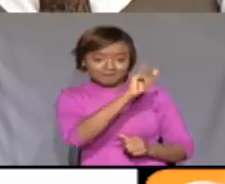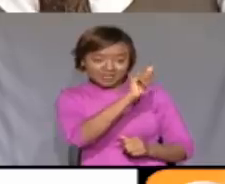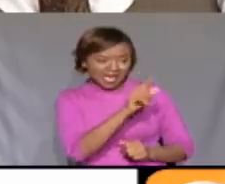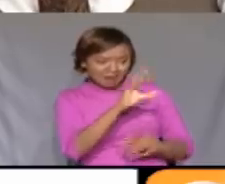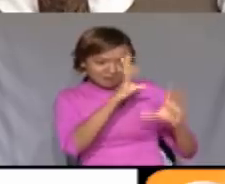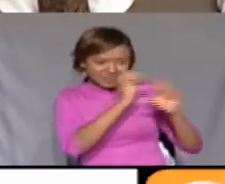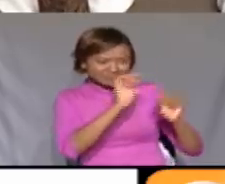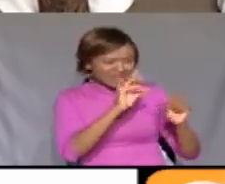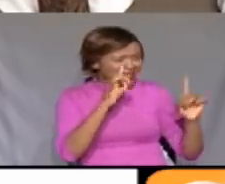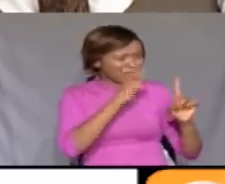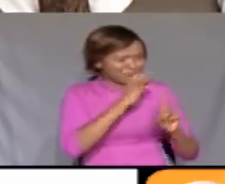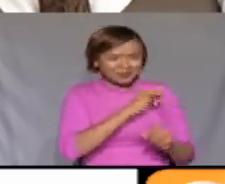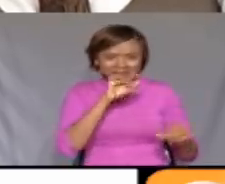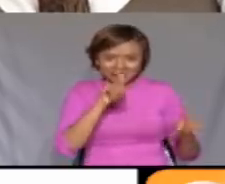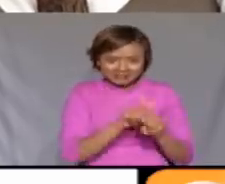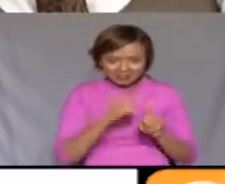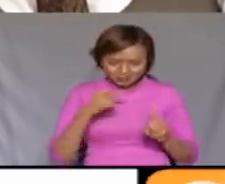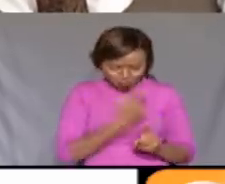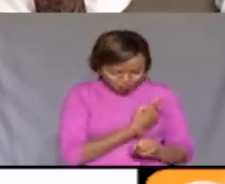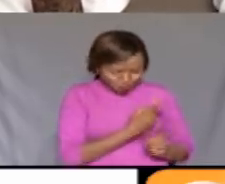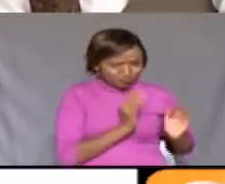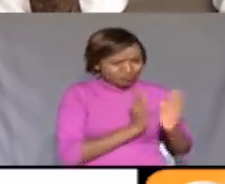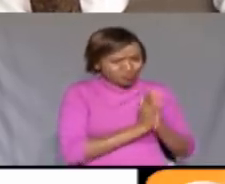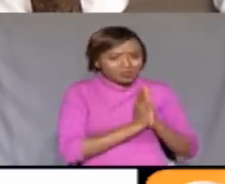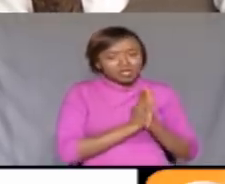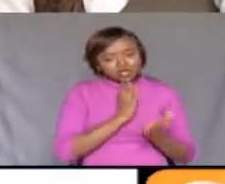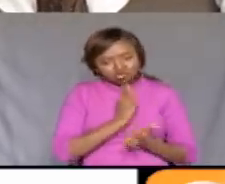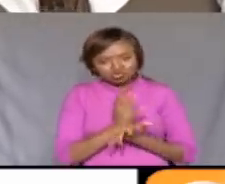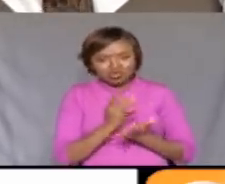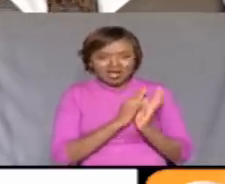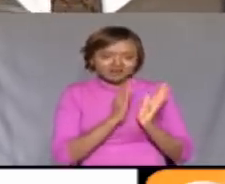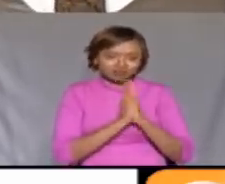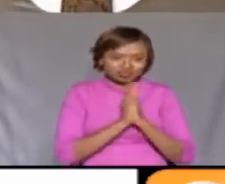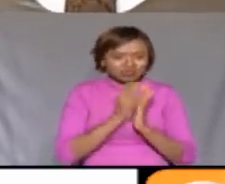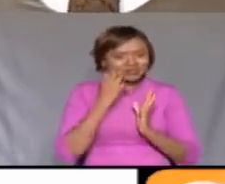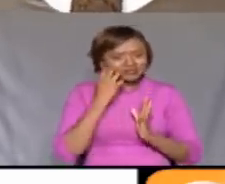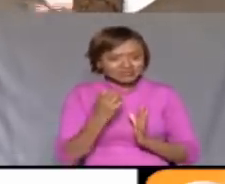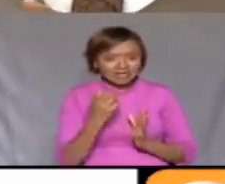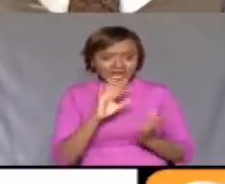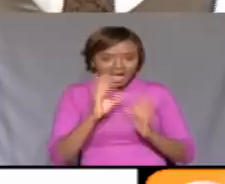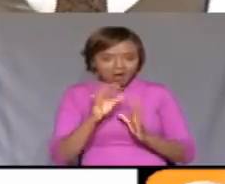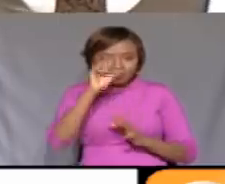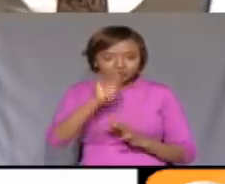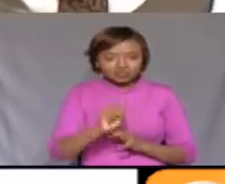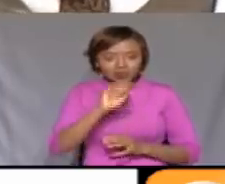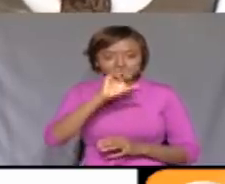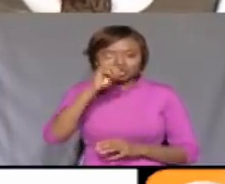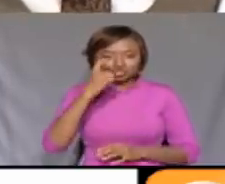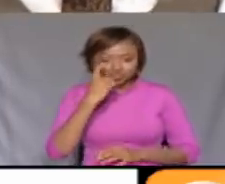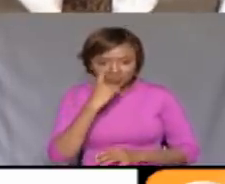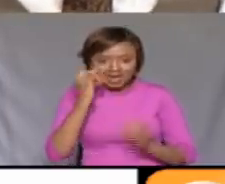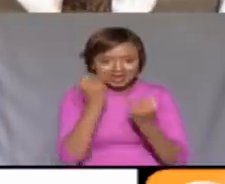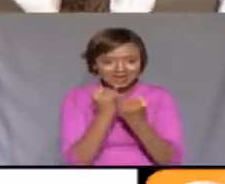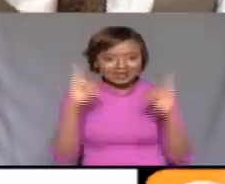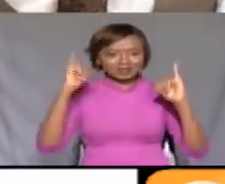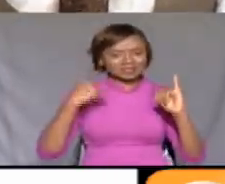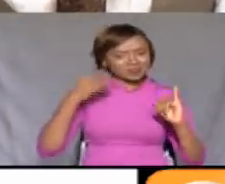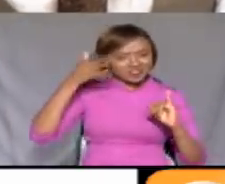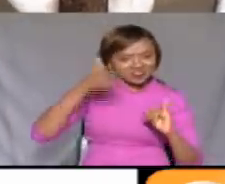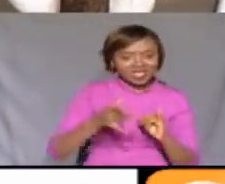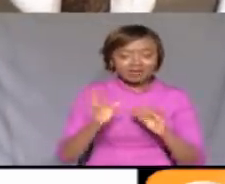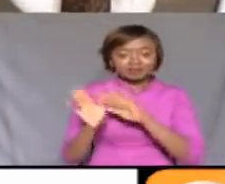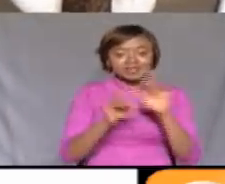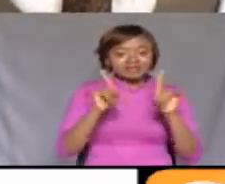ended well. We had sad moments covering the independence journey of South Sudan. We were present in